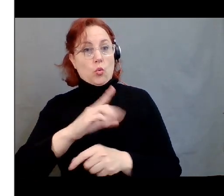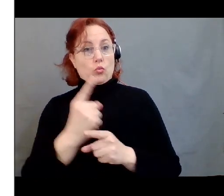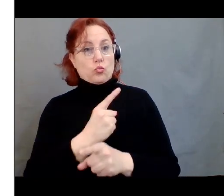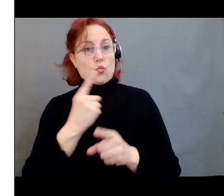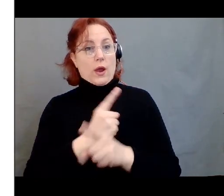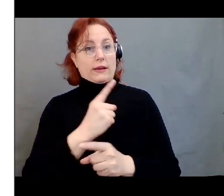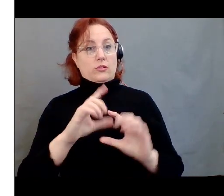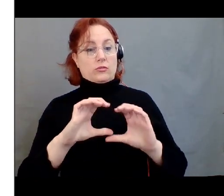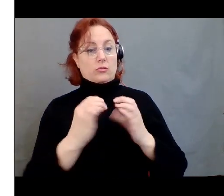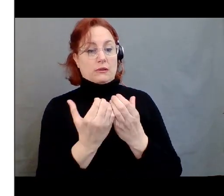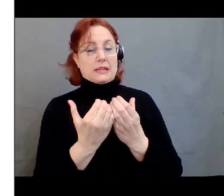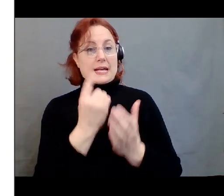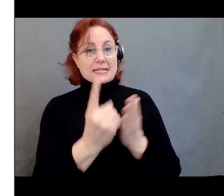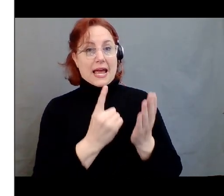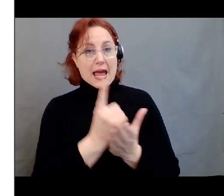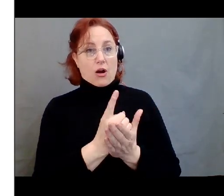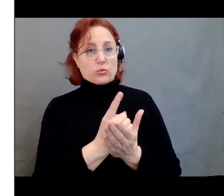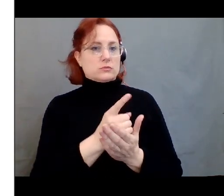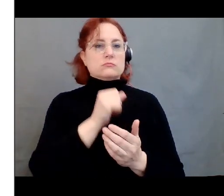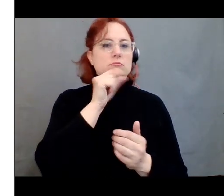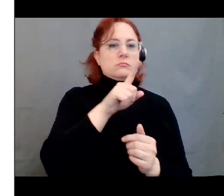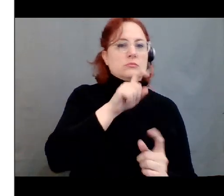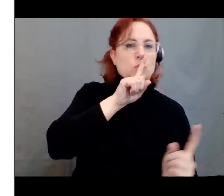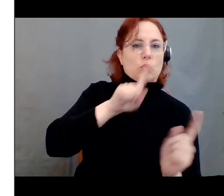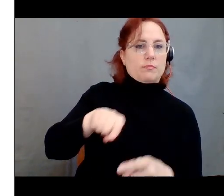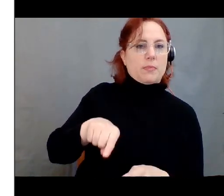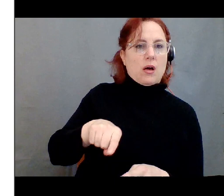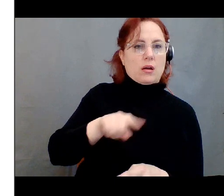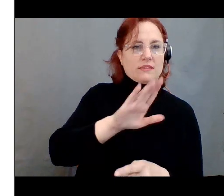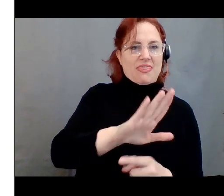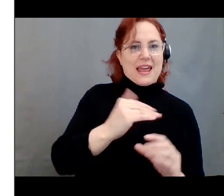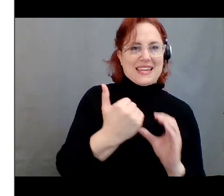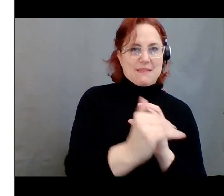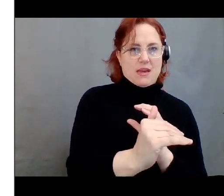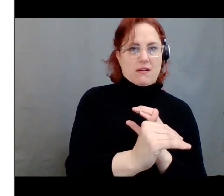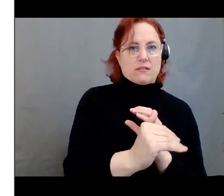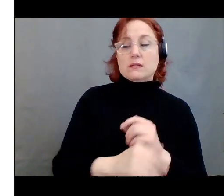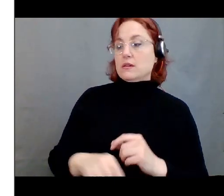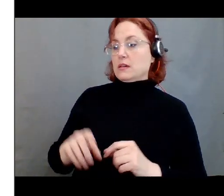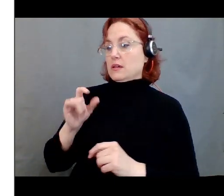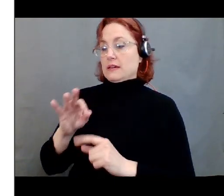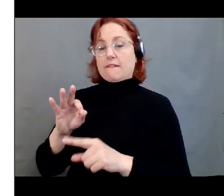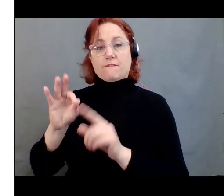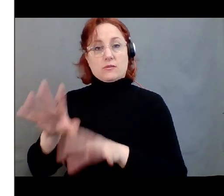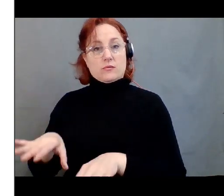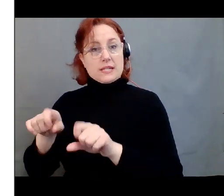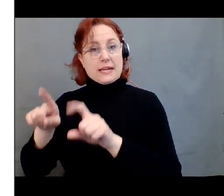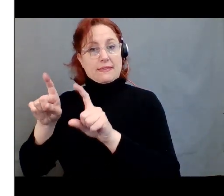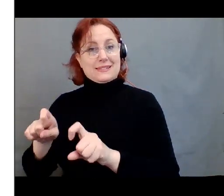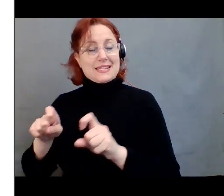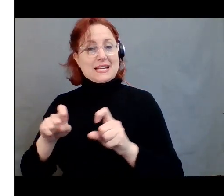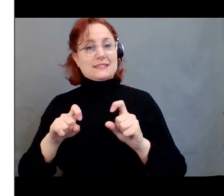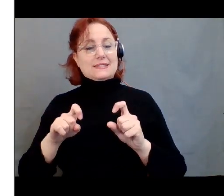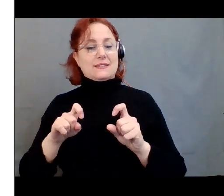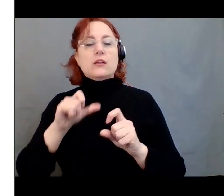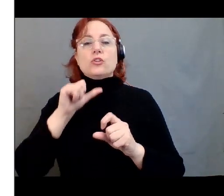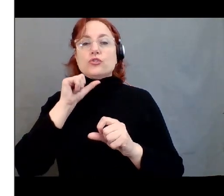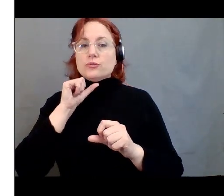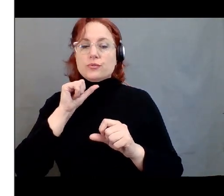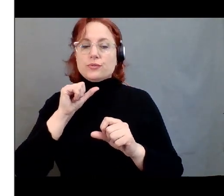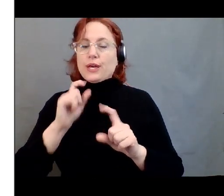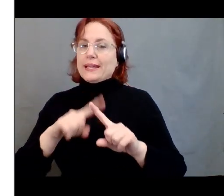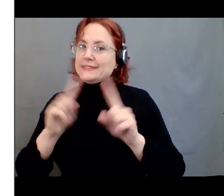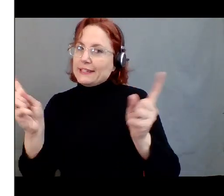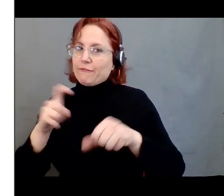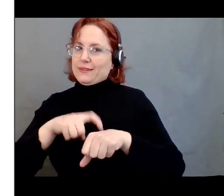the test must be scheduled outside of regular class hours, ARC requires written approval from you. Please reply to the email